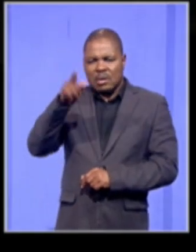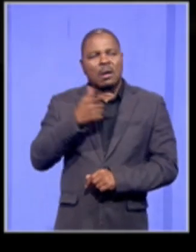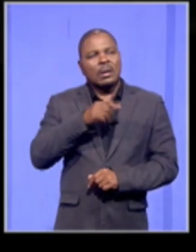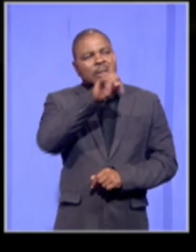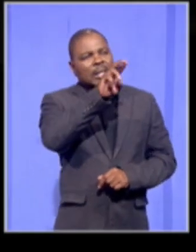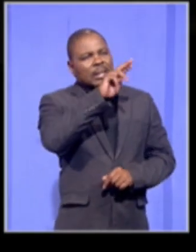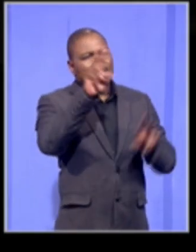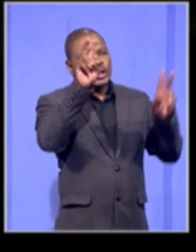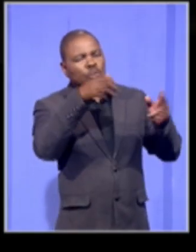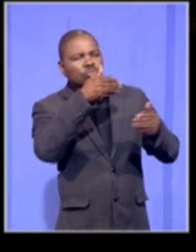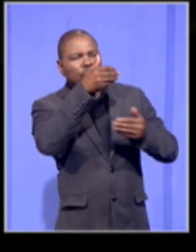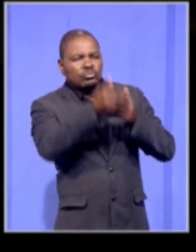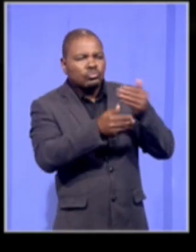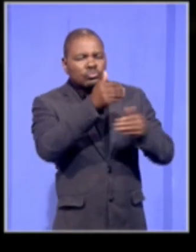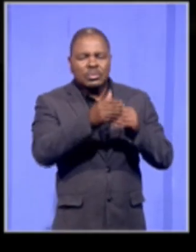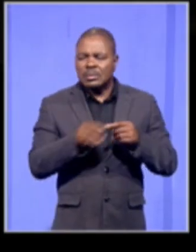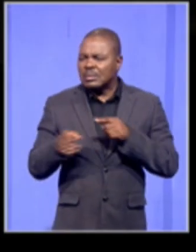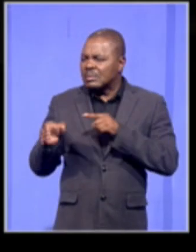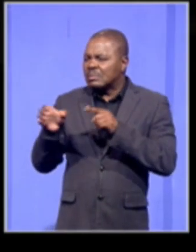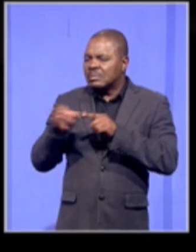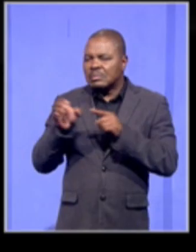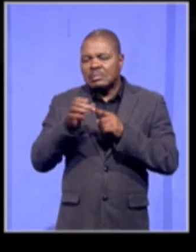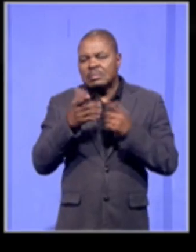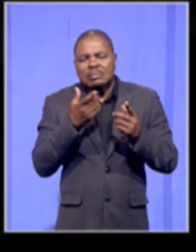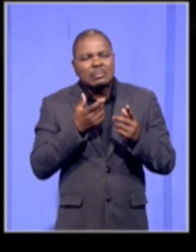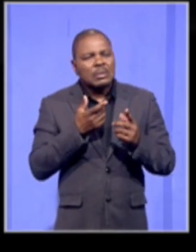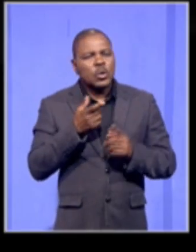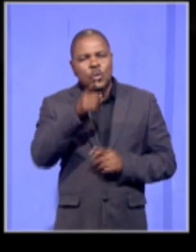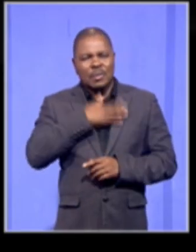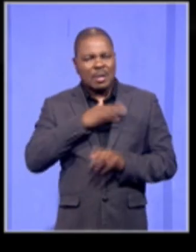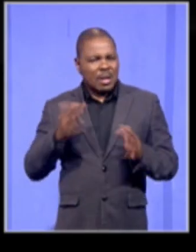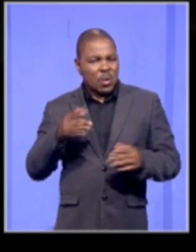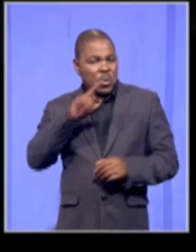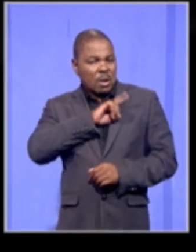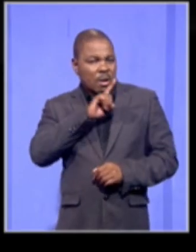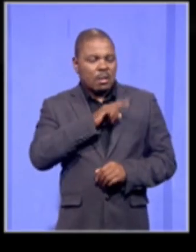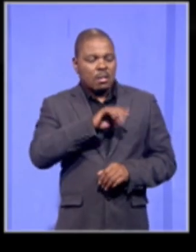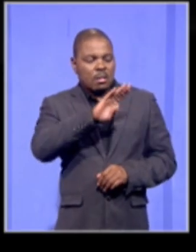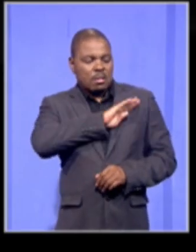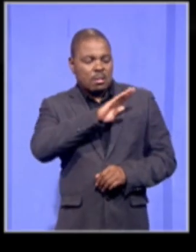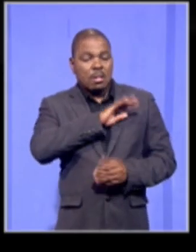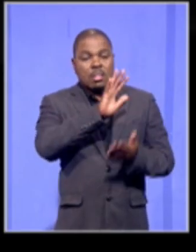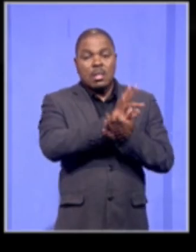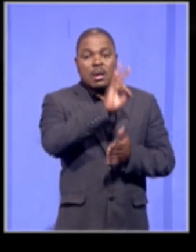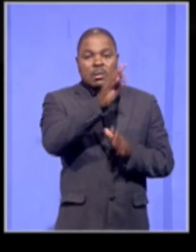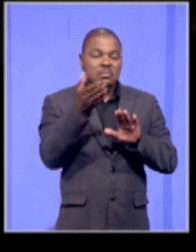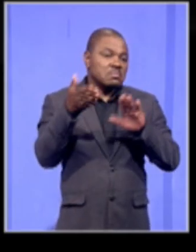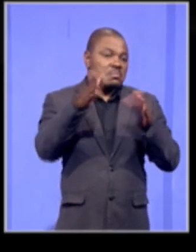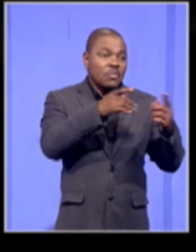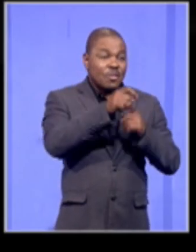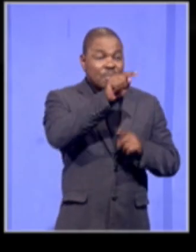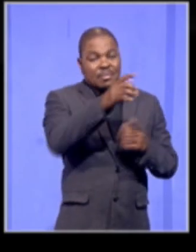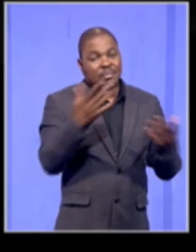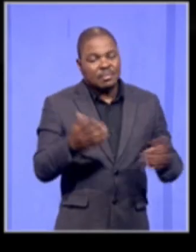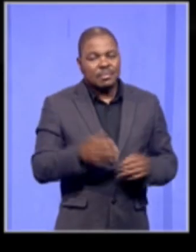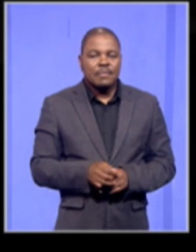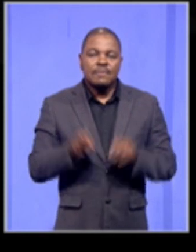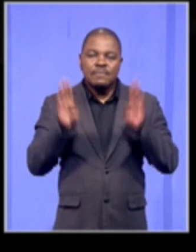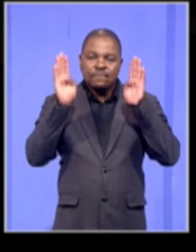le seemo sa ka DRC ka morago ga gore palo ya mahu a mašole e hlatlogele go 13 dikgotlhanong tša ka nageng yeo. Letlakaleng